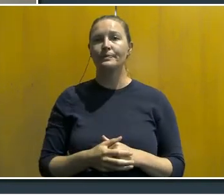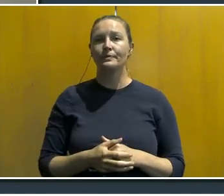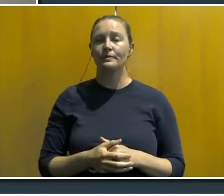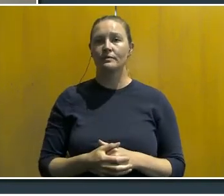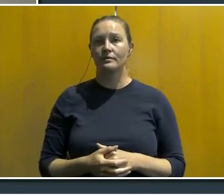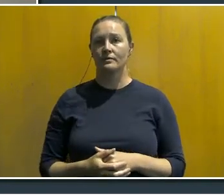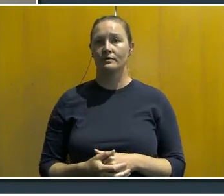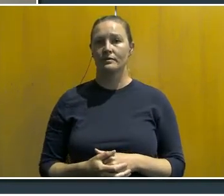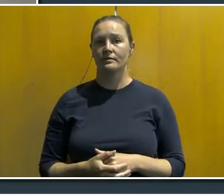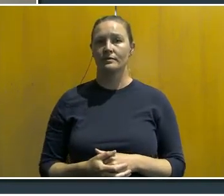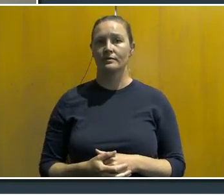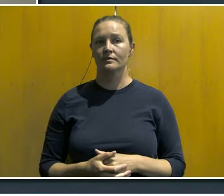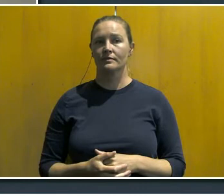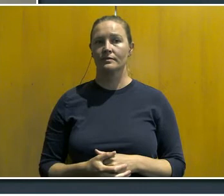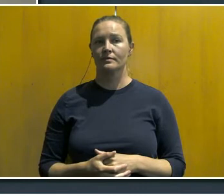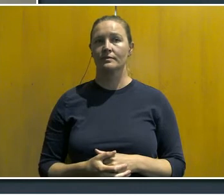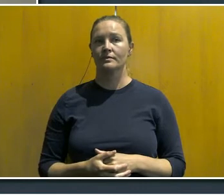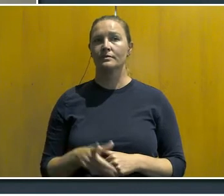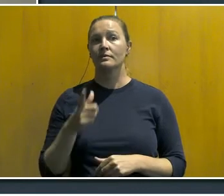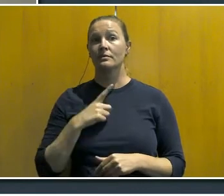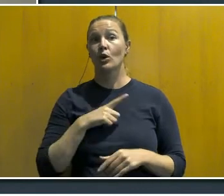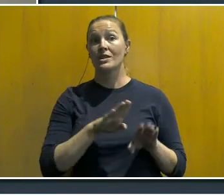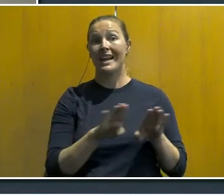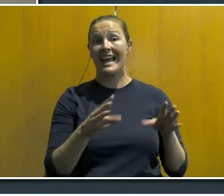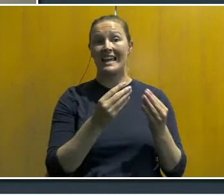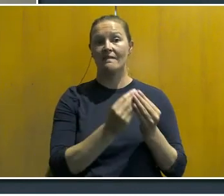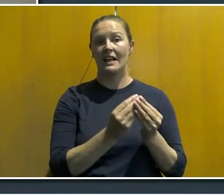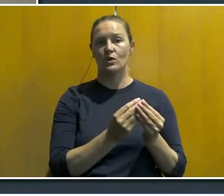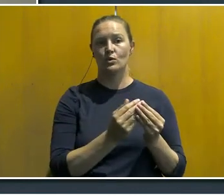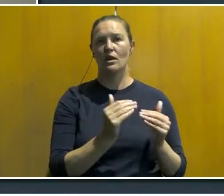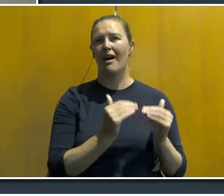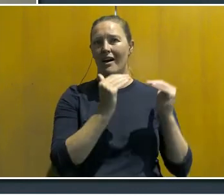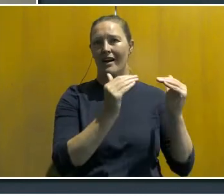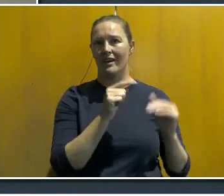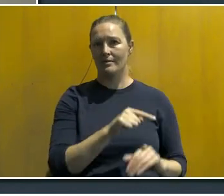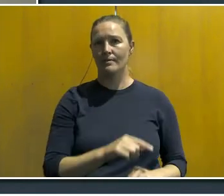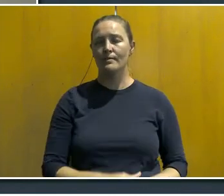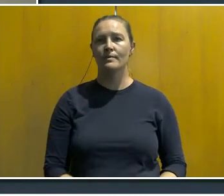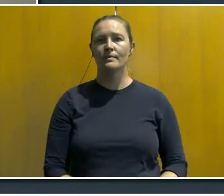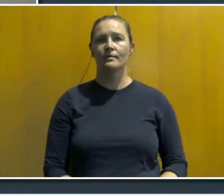based purely because our land values are quite high. Our